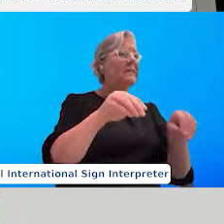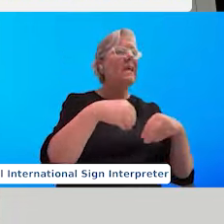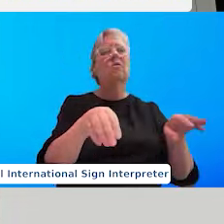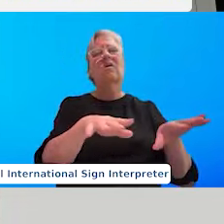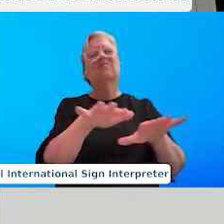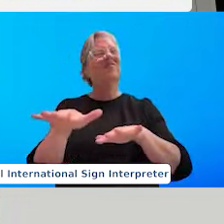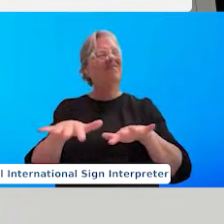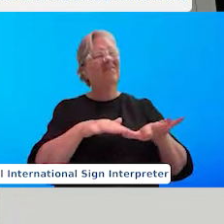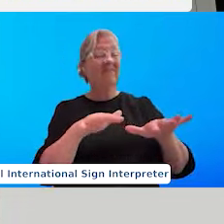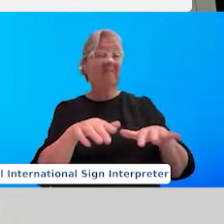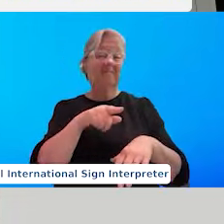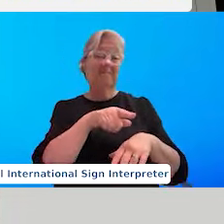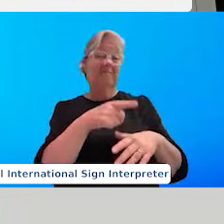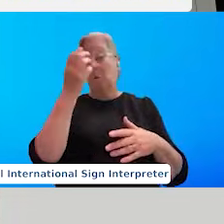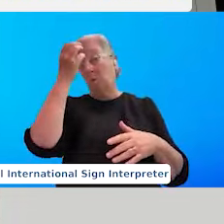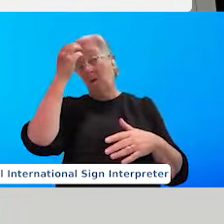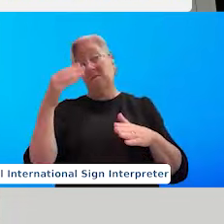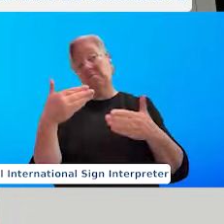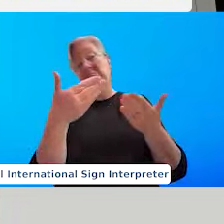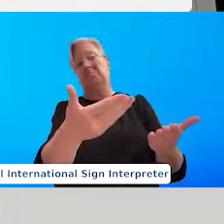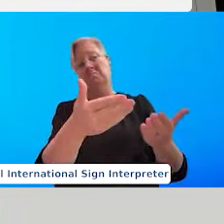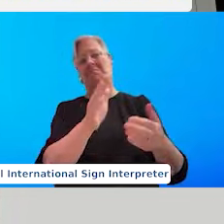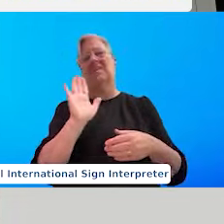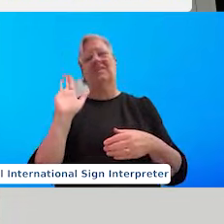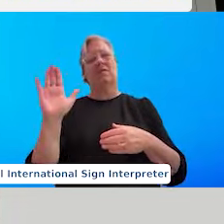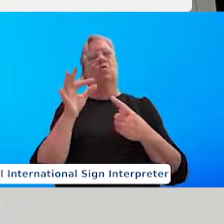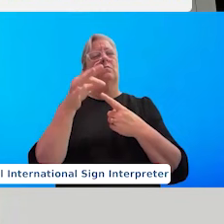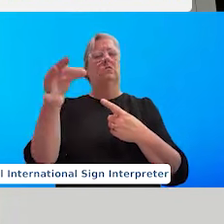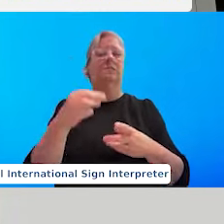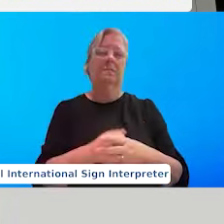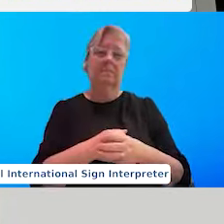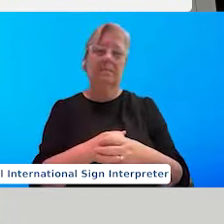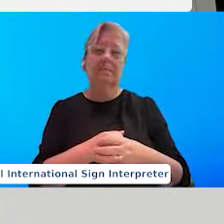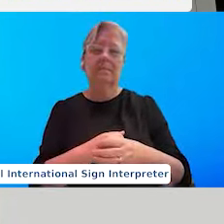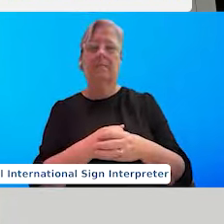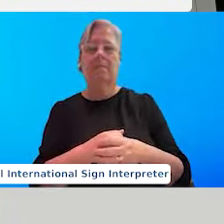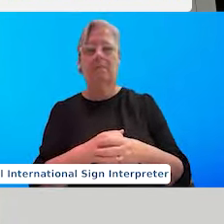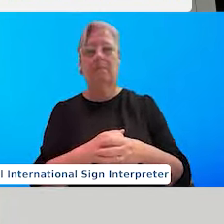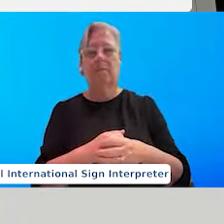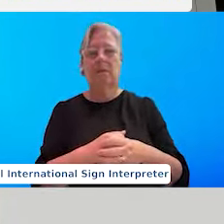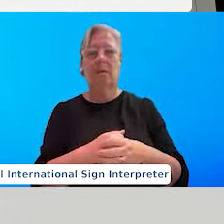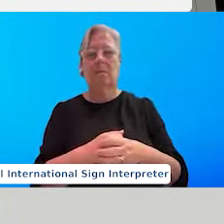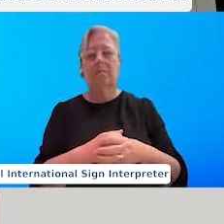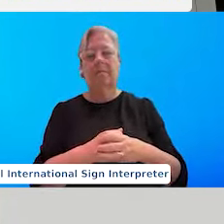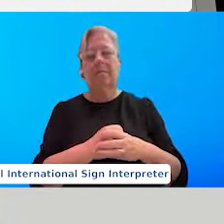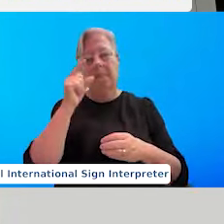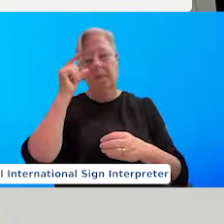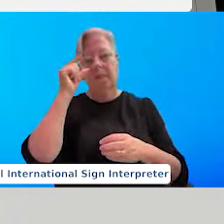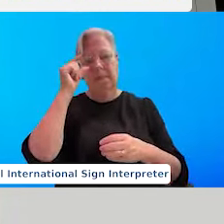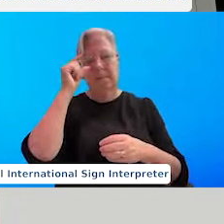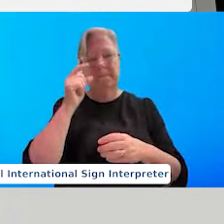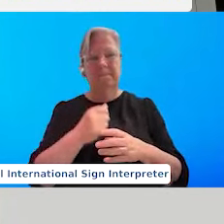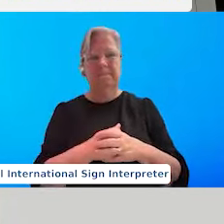can build the accessible environment. You see, there are lots of options. They can provide the space, the place for persons